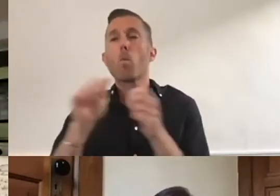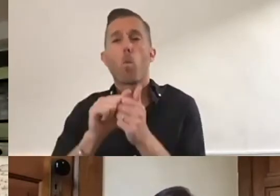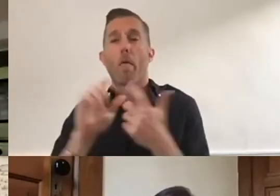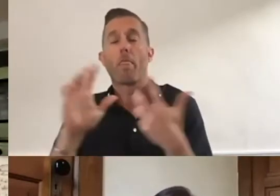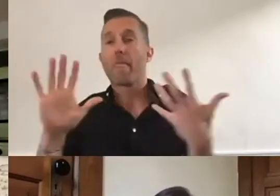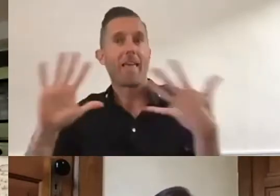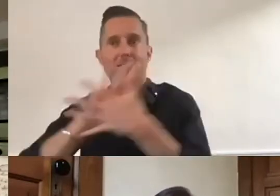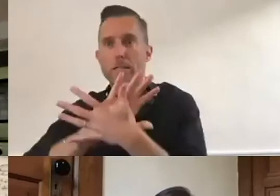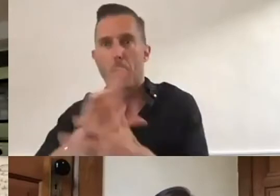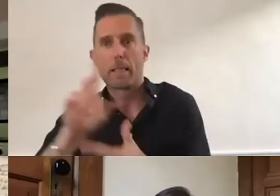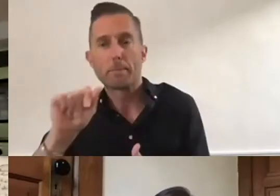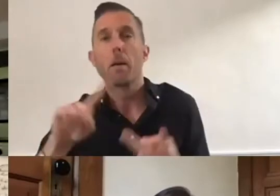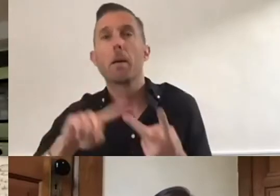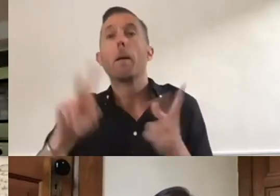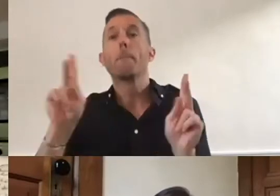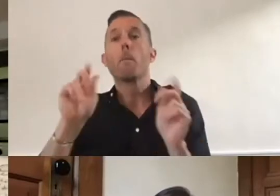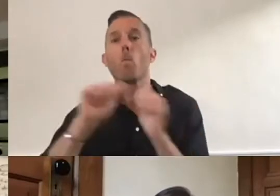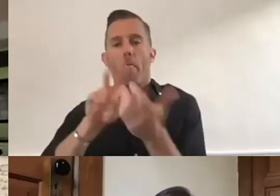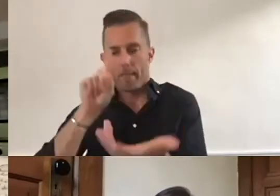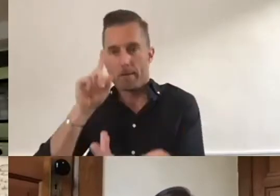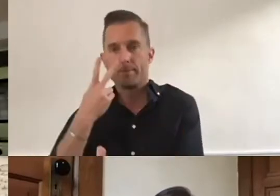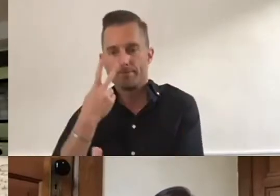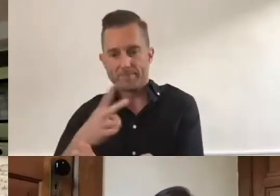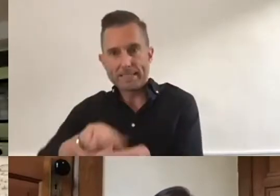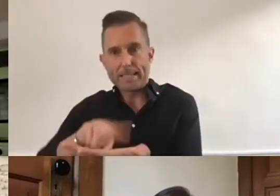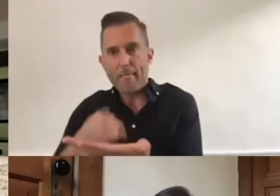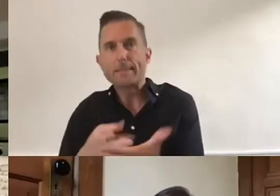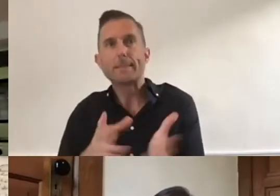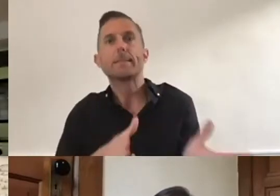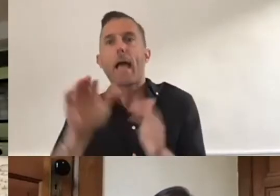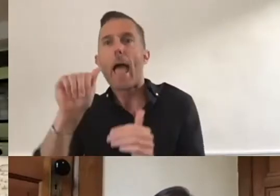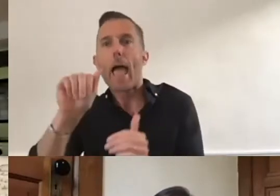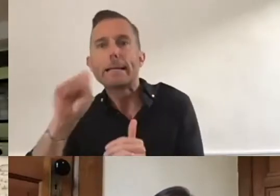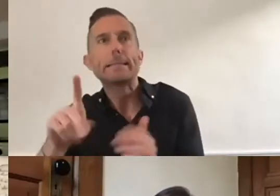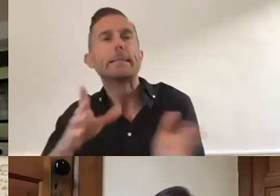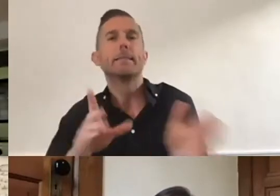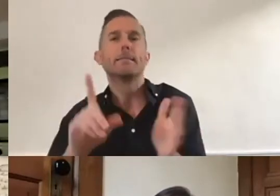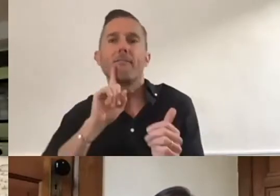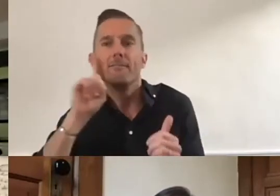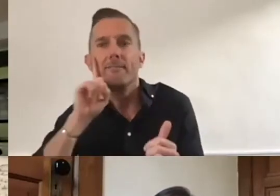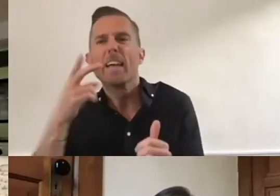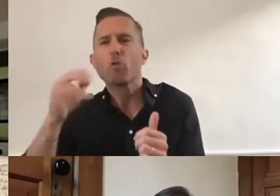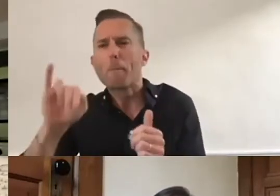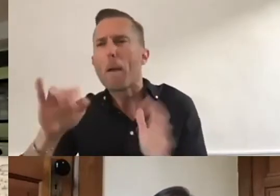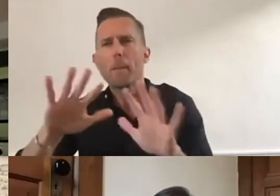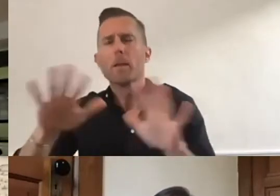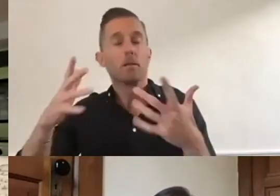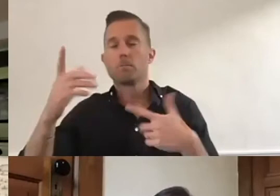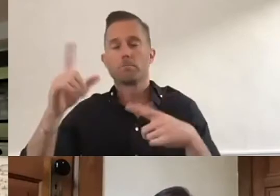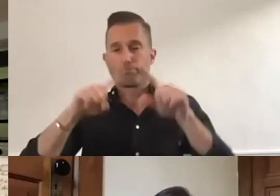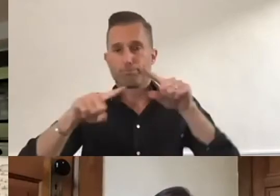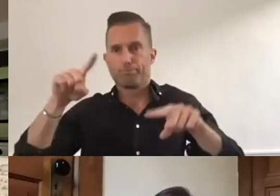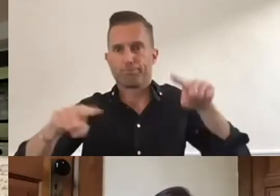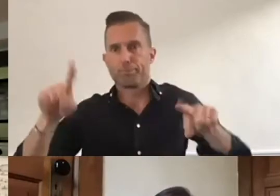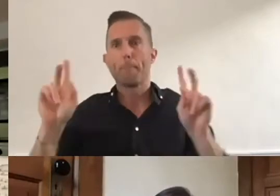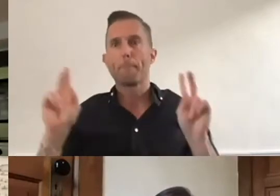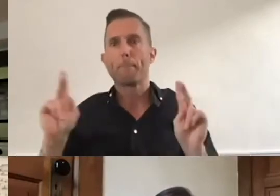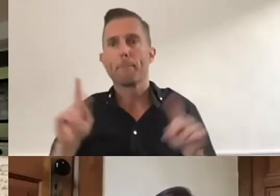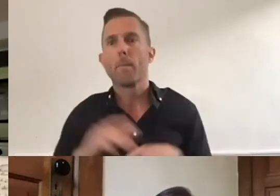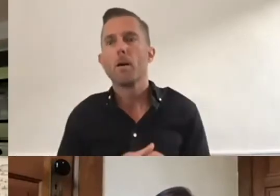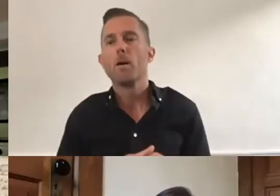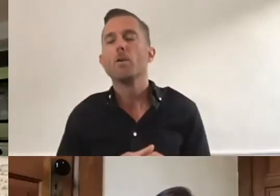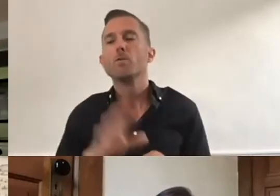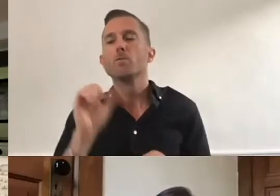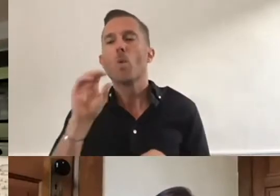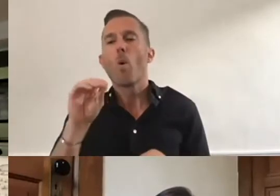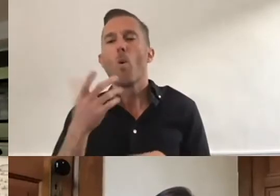dyslexia, people with ASD, people who have hearing impairment, all kinds of people. So yeah, I